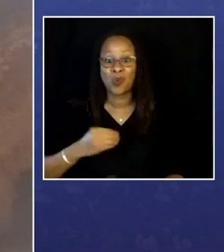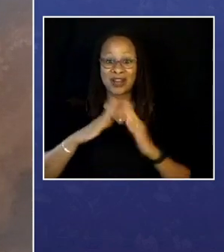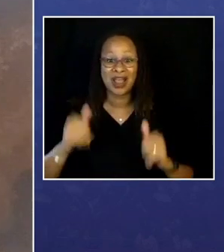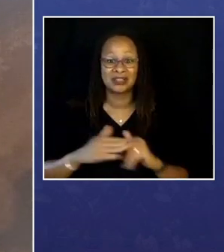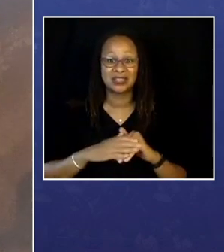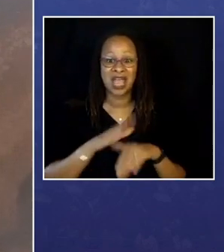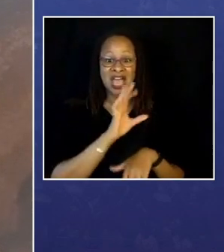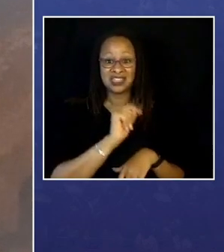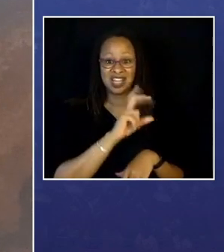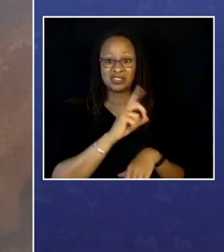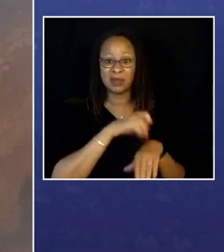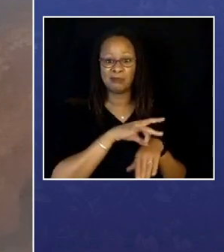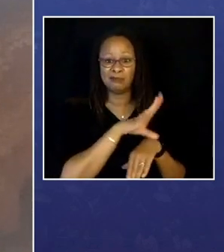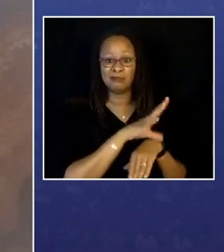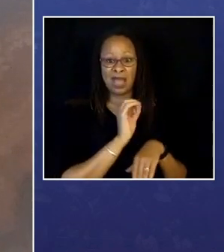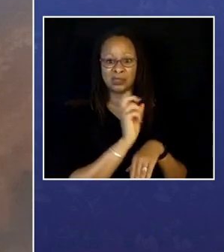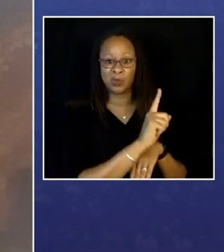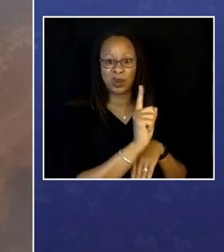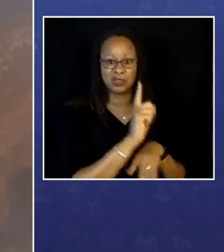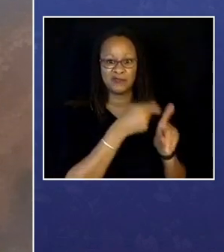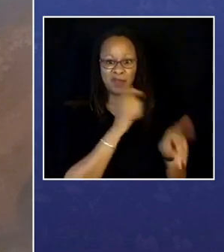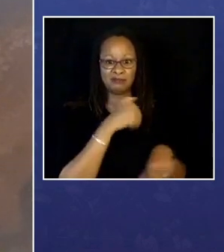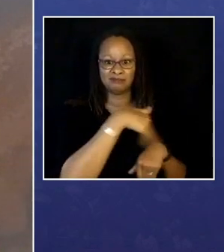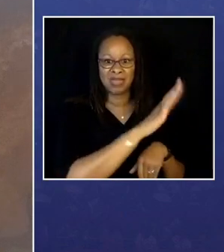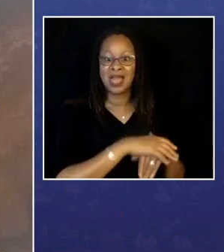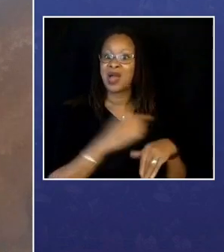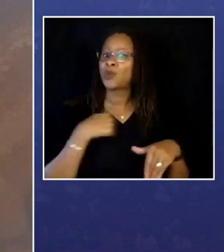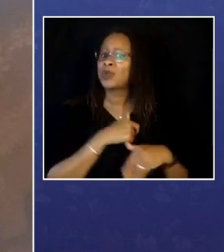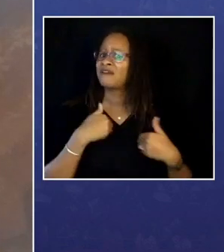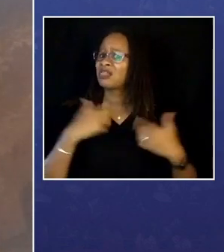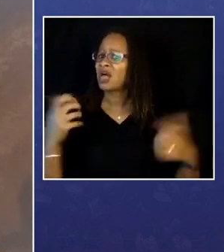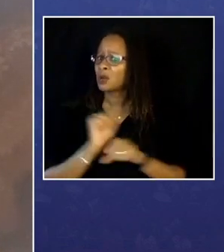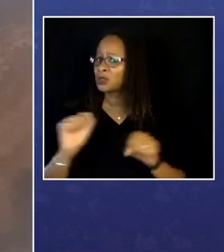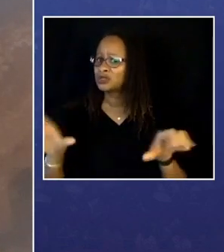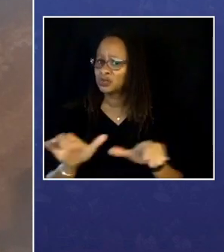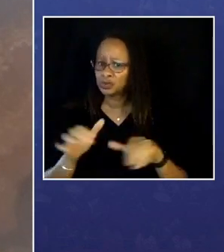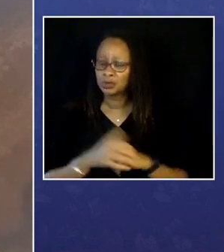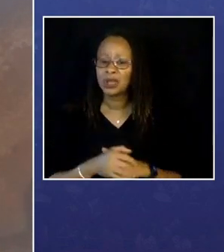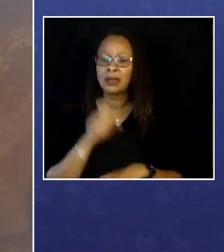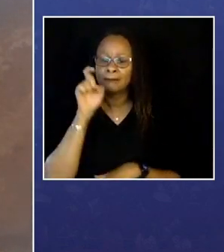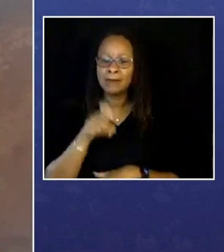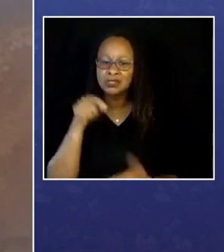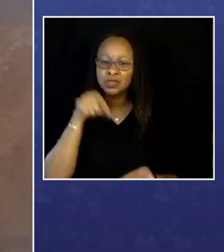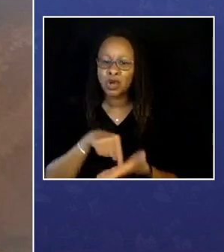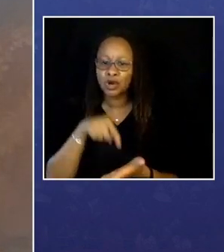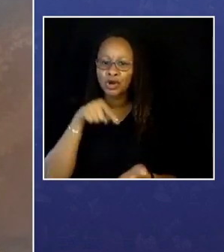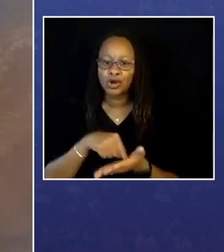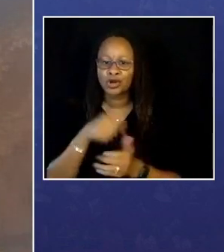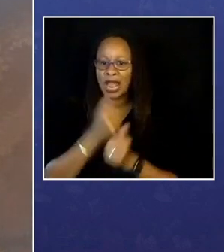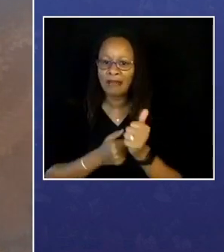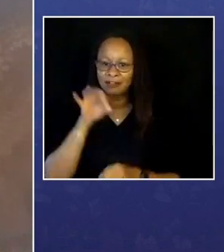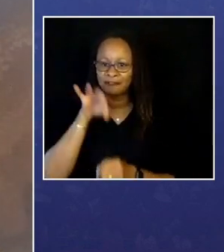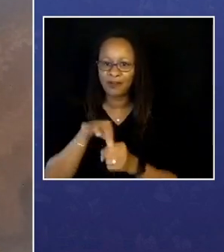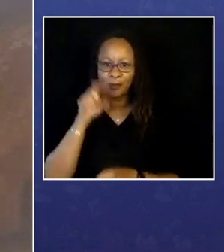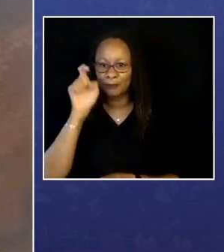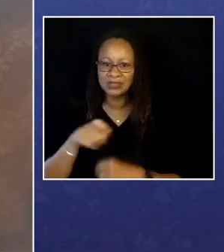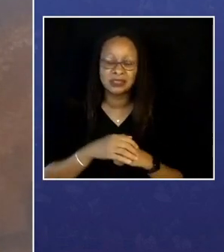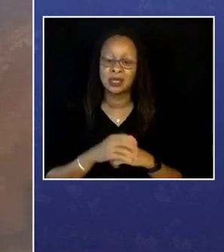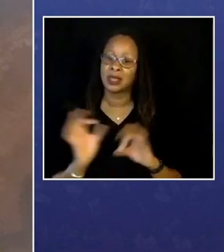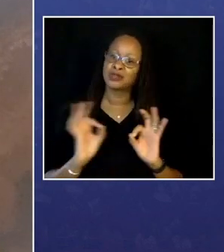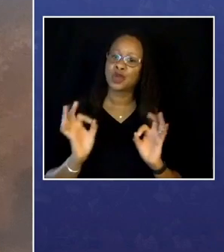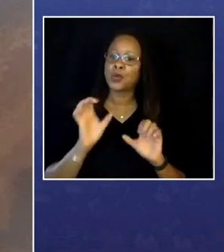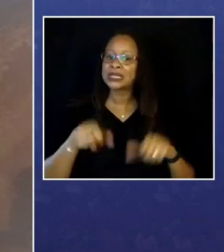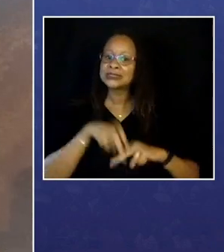Trump back to wherever he came from. And we've got a lot of work to do. We have to earn every vote.